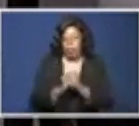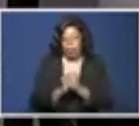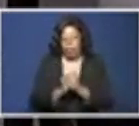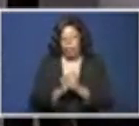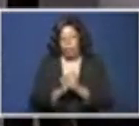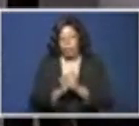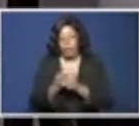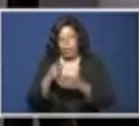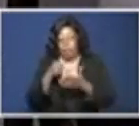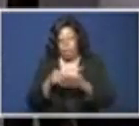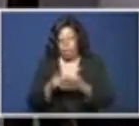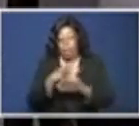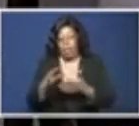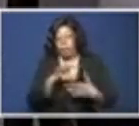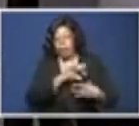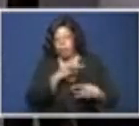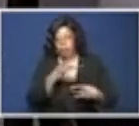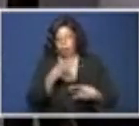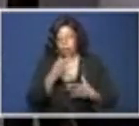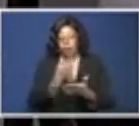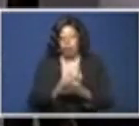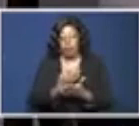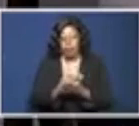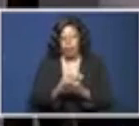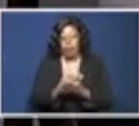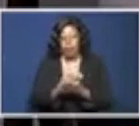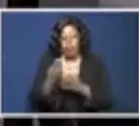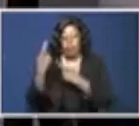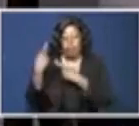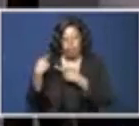and the spirit of the Fiscal Responsibility Act.